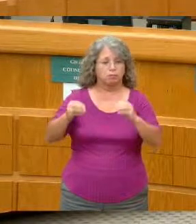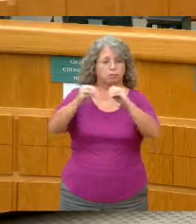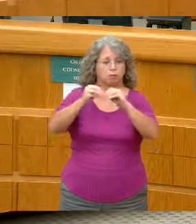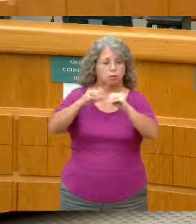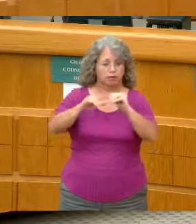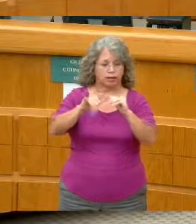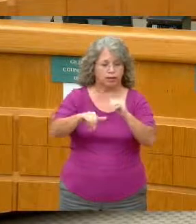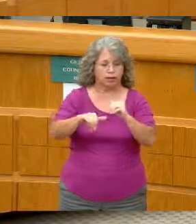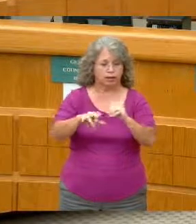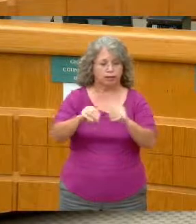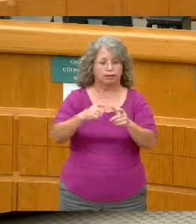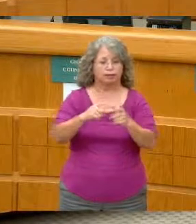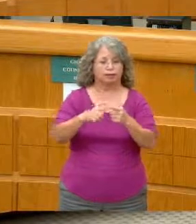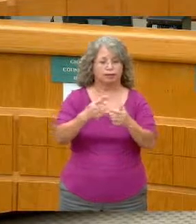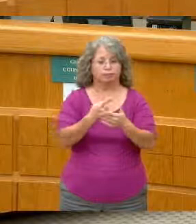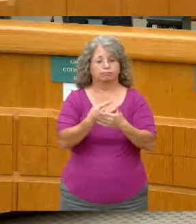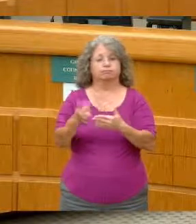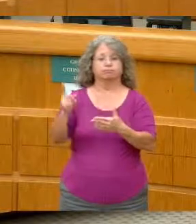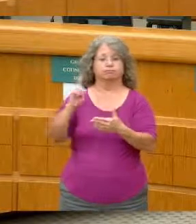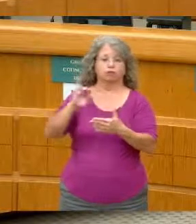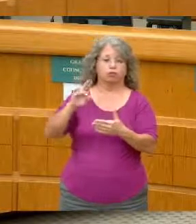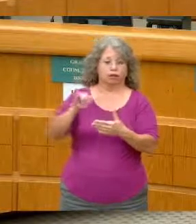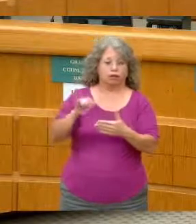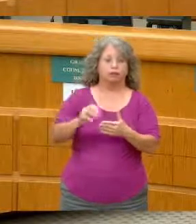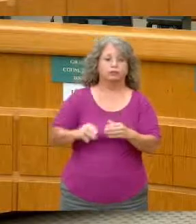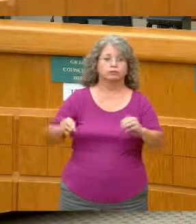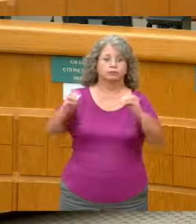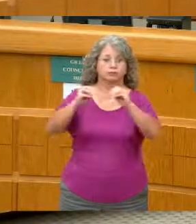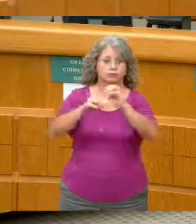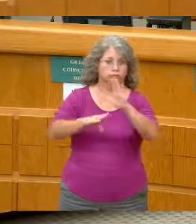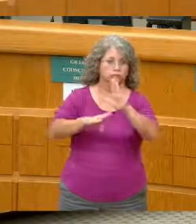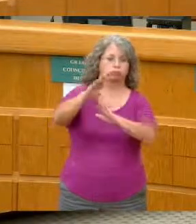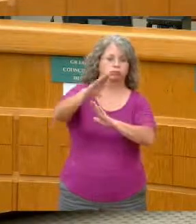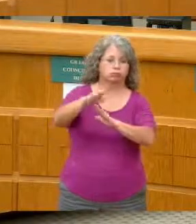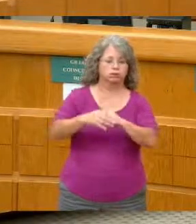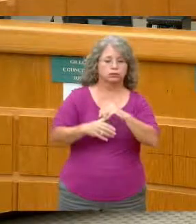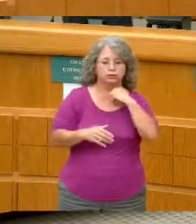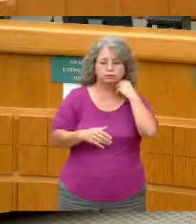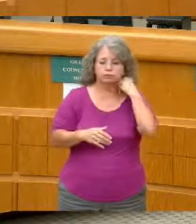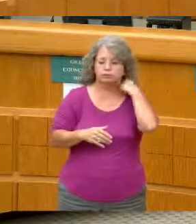higher than that last Thursday, and it was a lot higher than that in July.